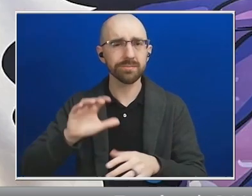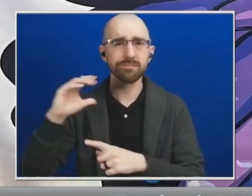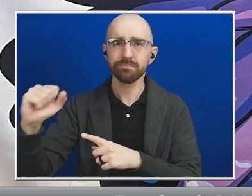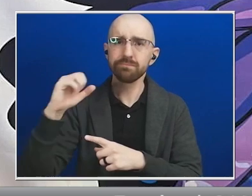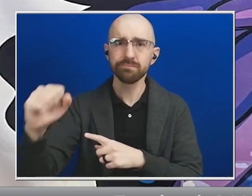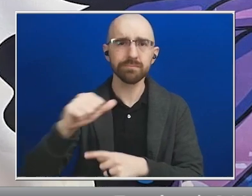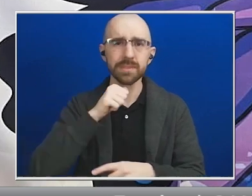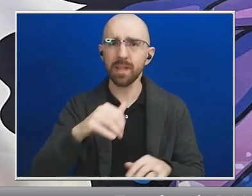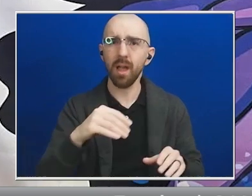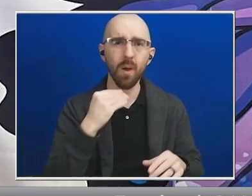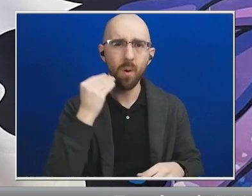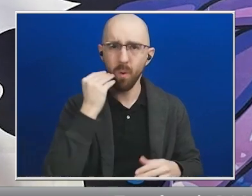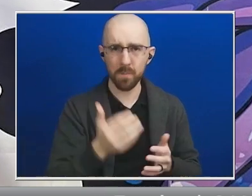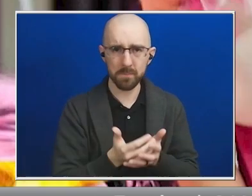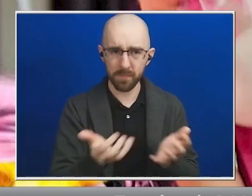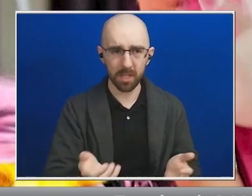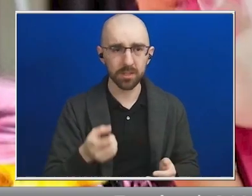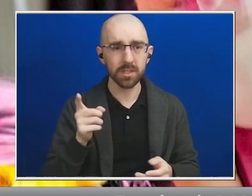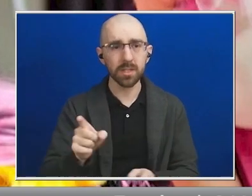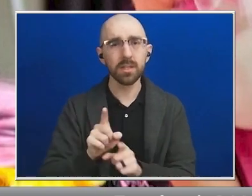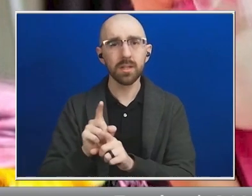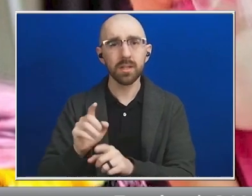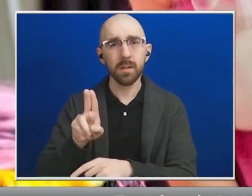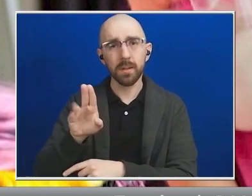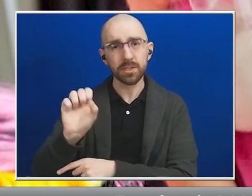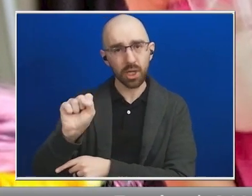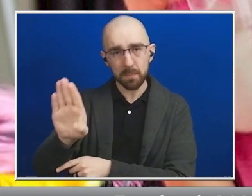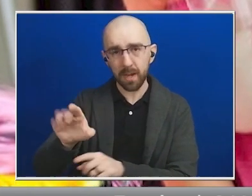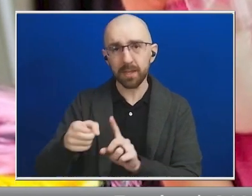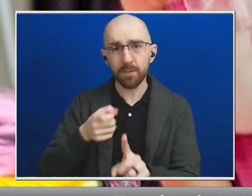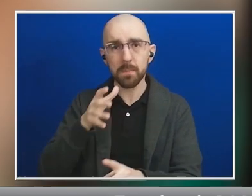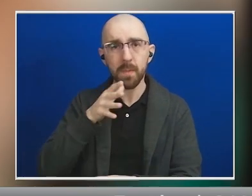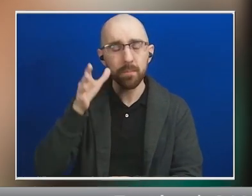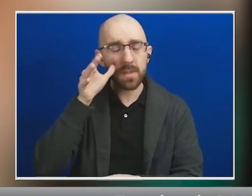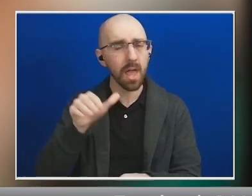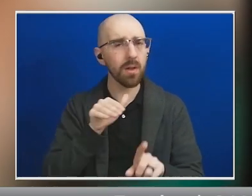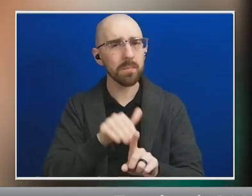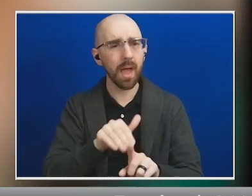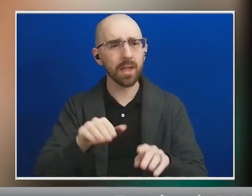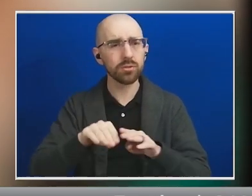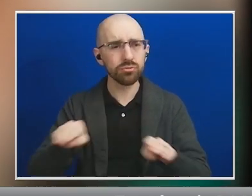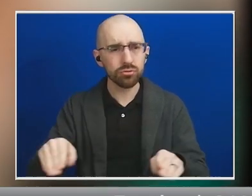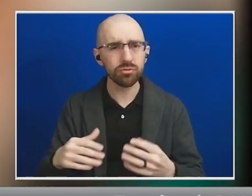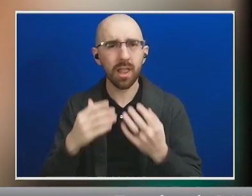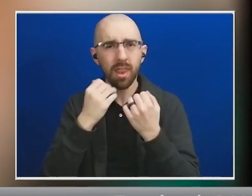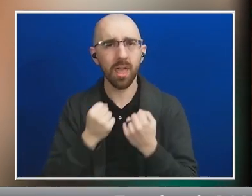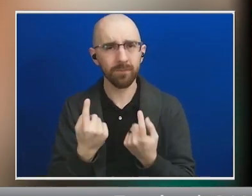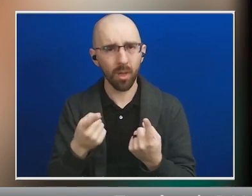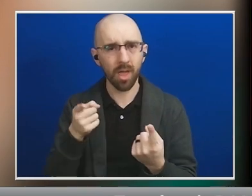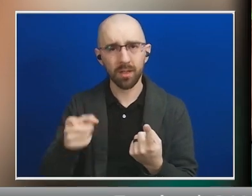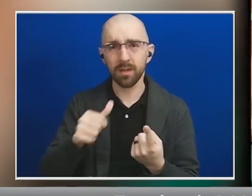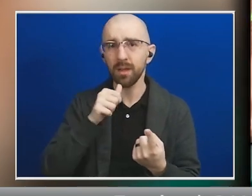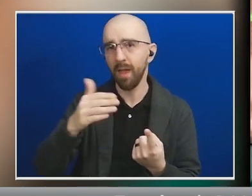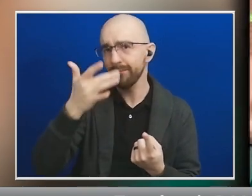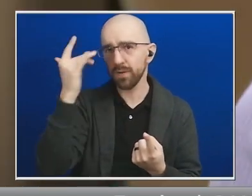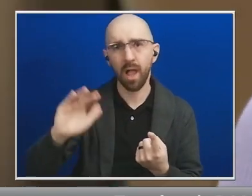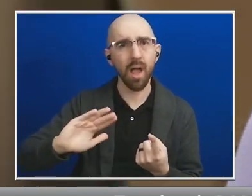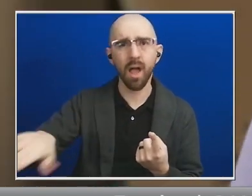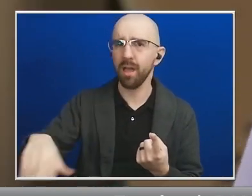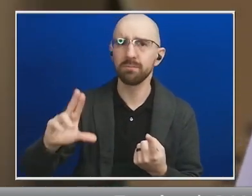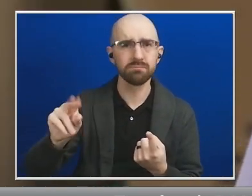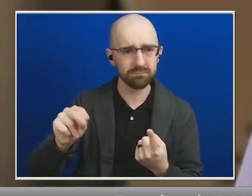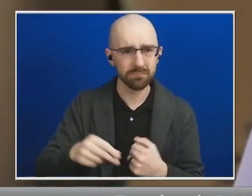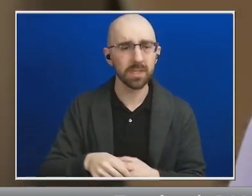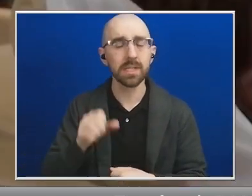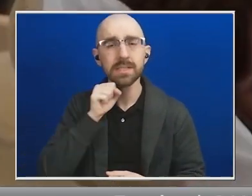Shadow Buddies from Mom or Dad help remind children and loved ones they were not forgotten. Seniors in nursing homes, our oldest